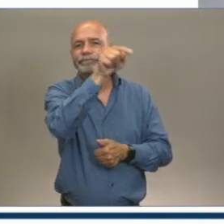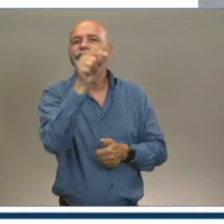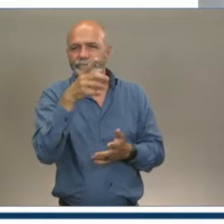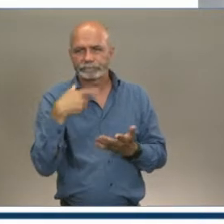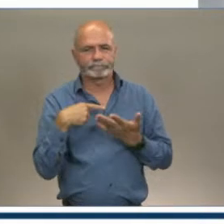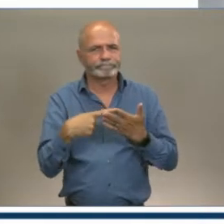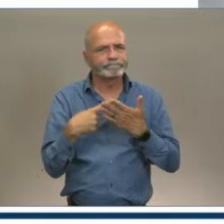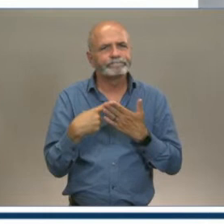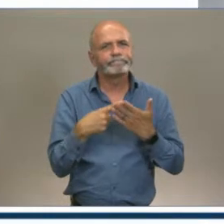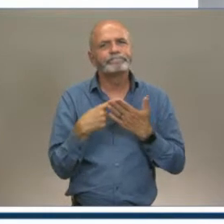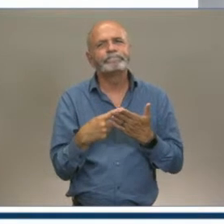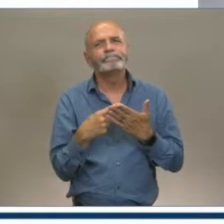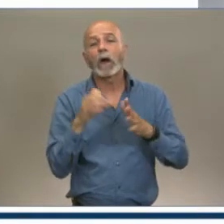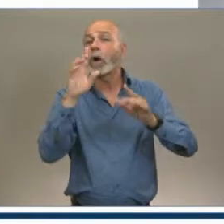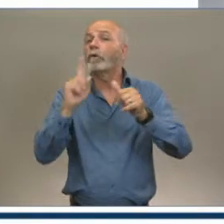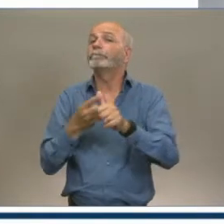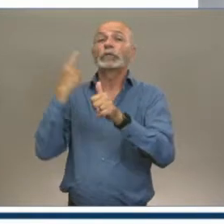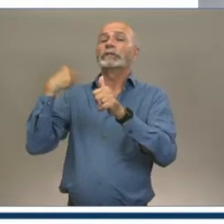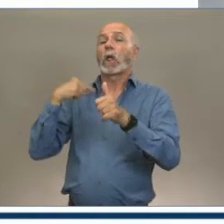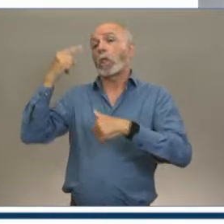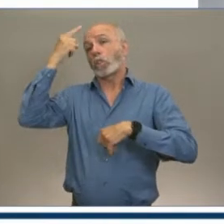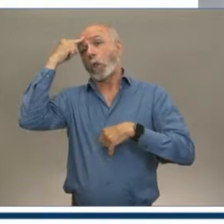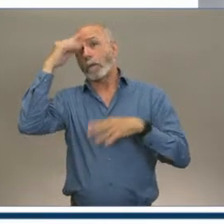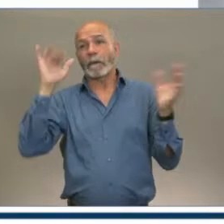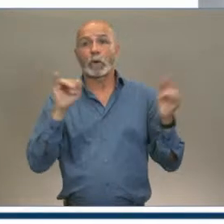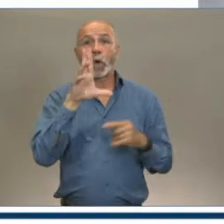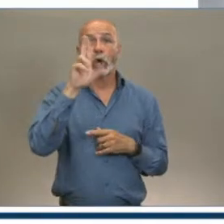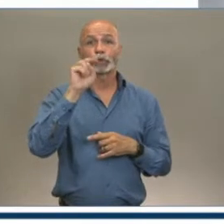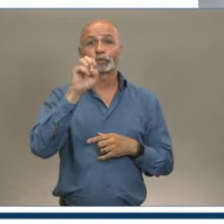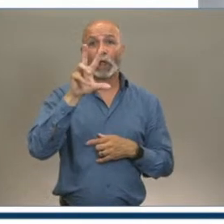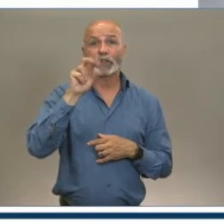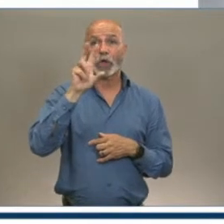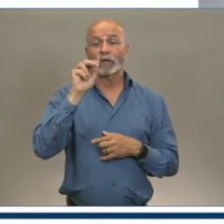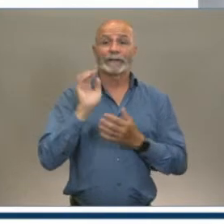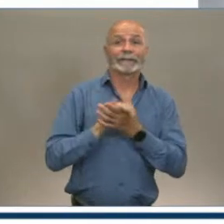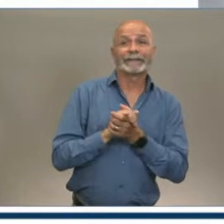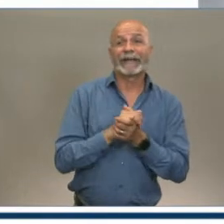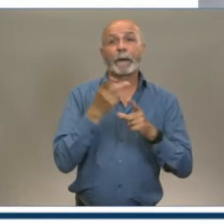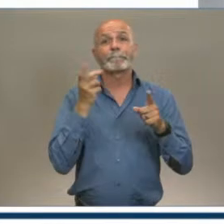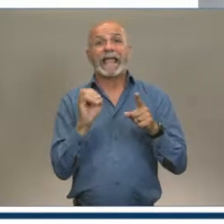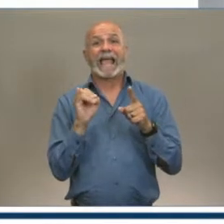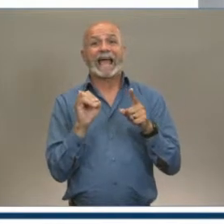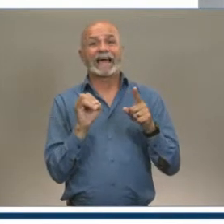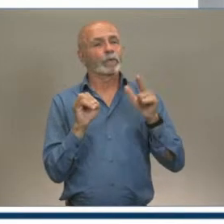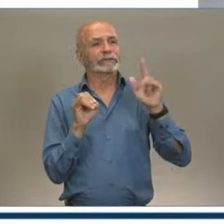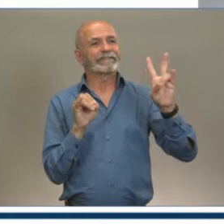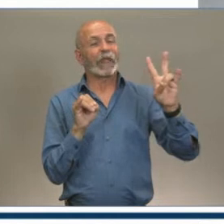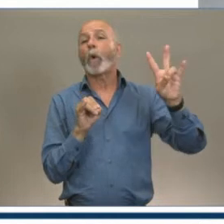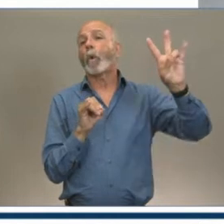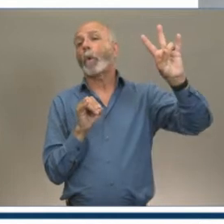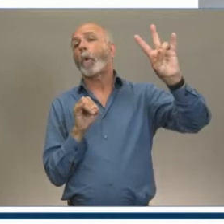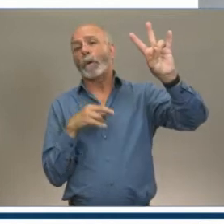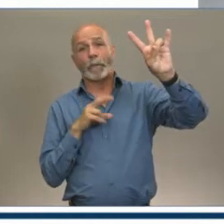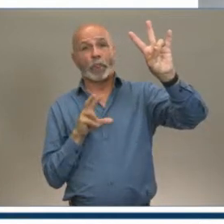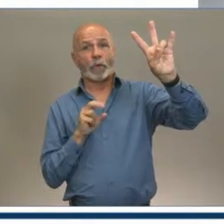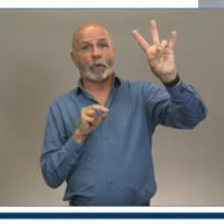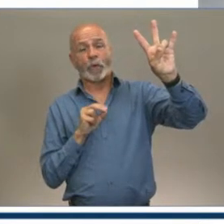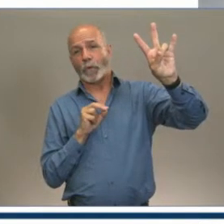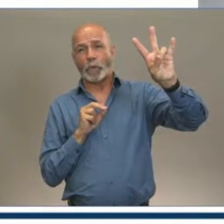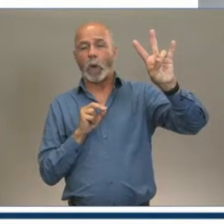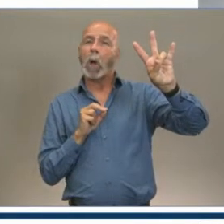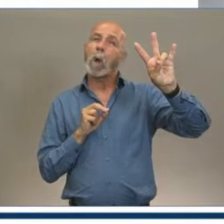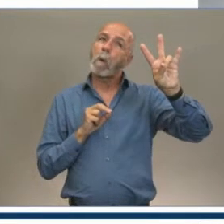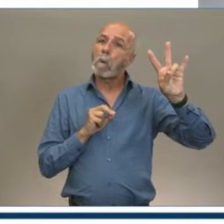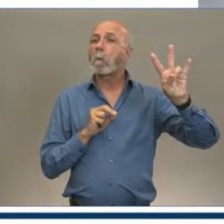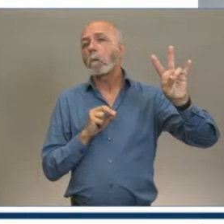30th as a date prior to. PEI was the 27th, and we talked about a date earlier on that we could